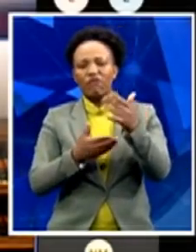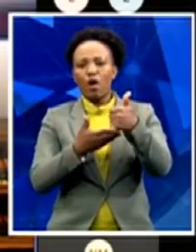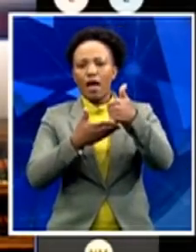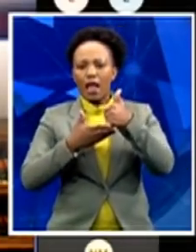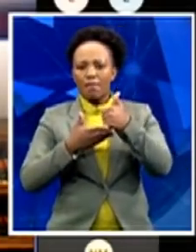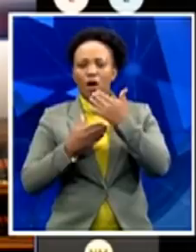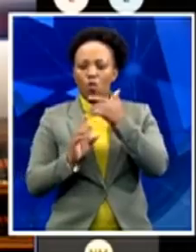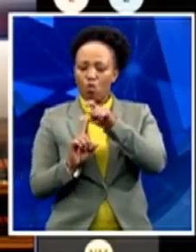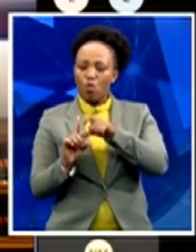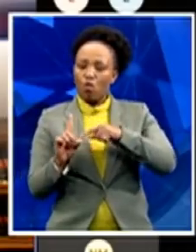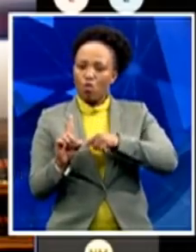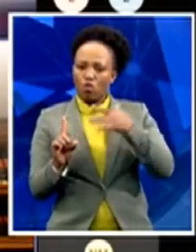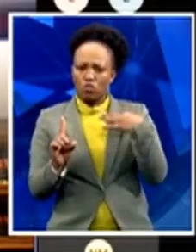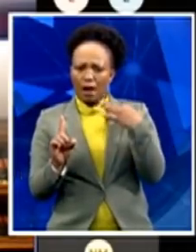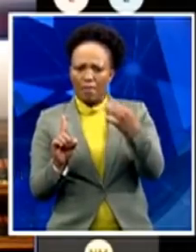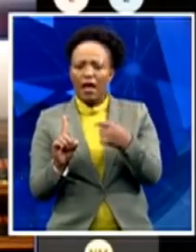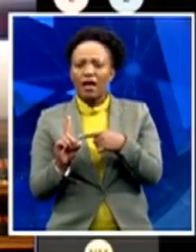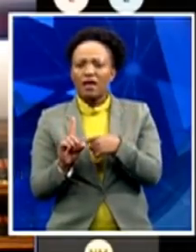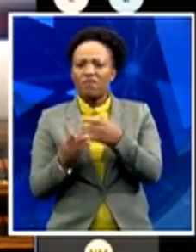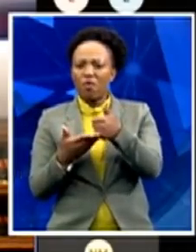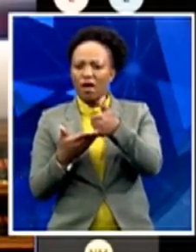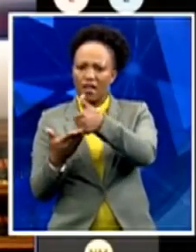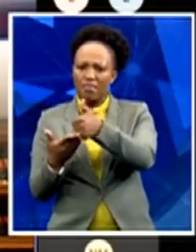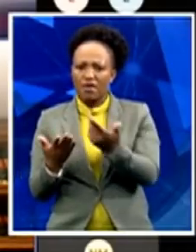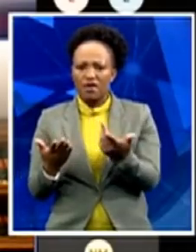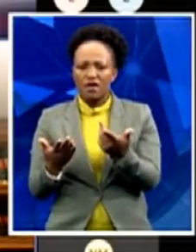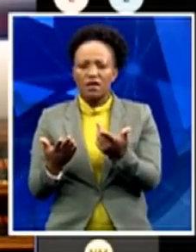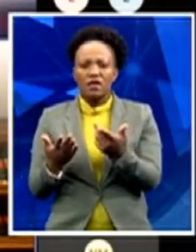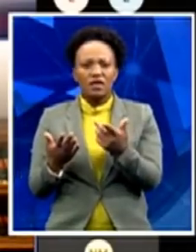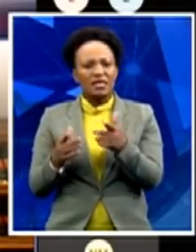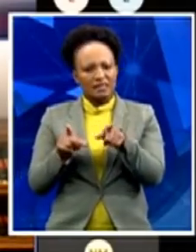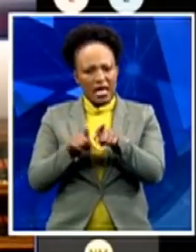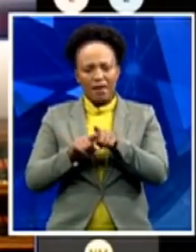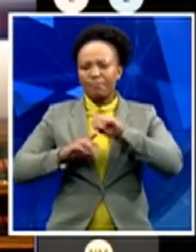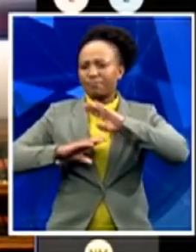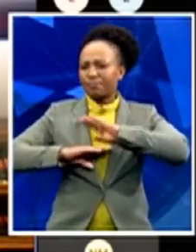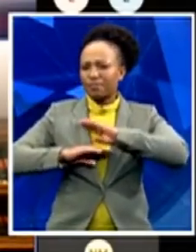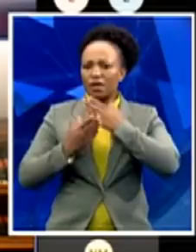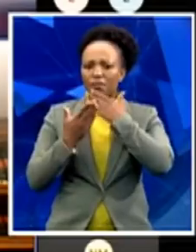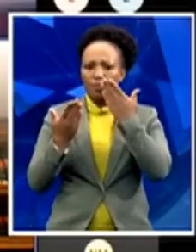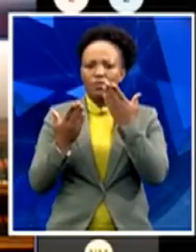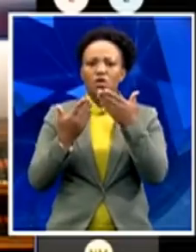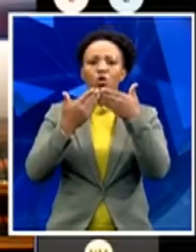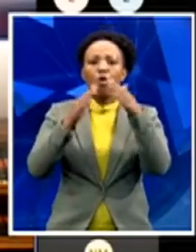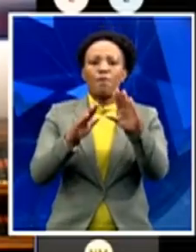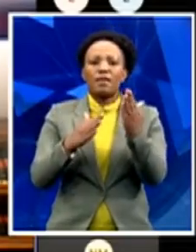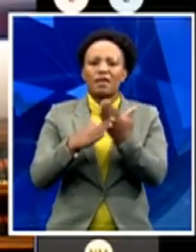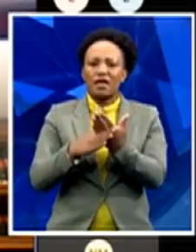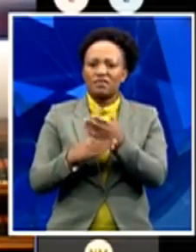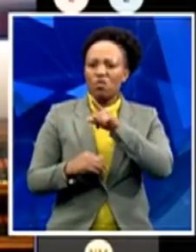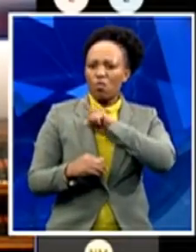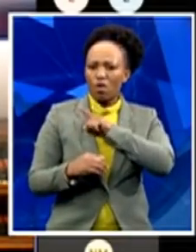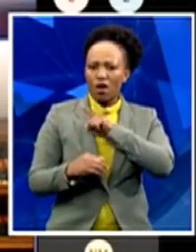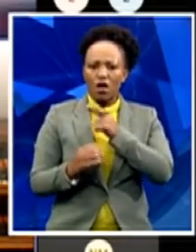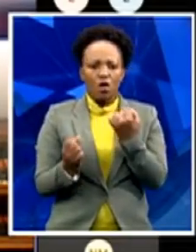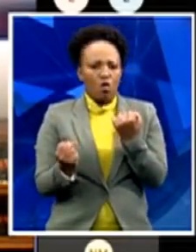I'm also not satisfied that a proper case has been made out as to why this court needs to, on the basis of